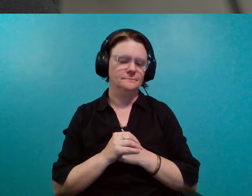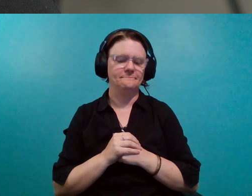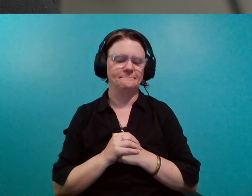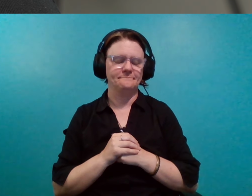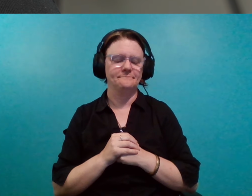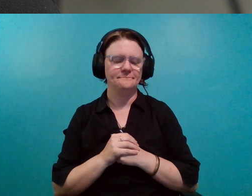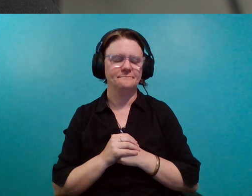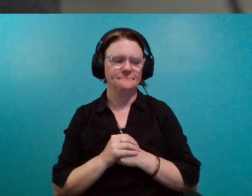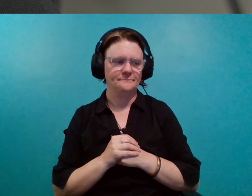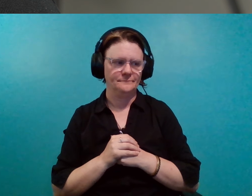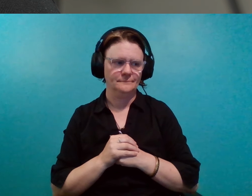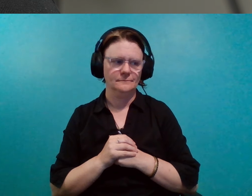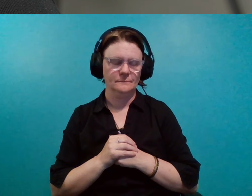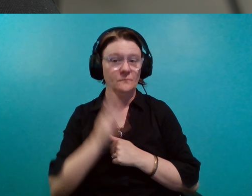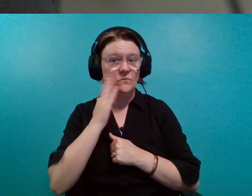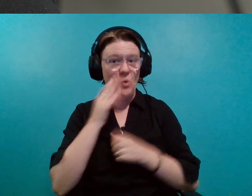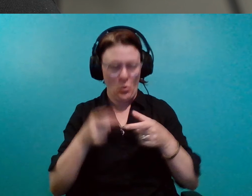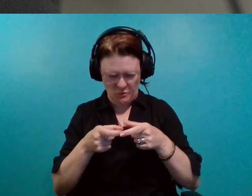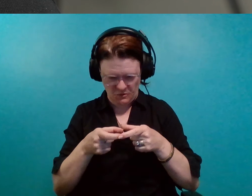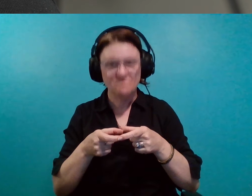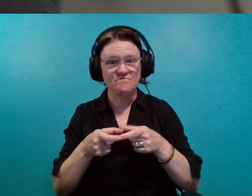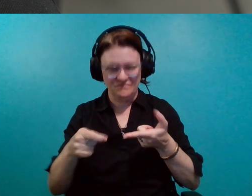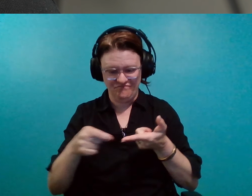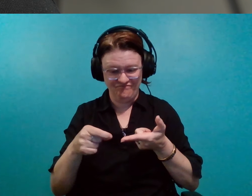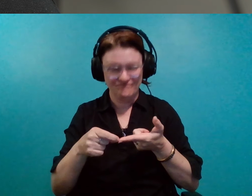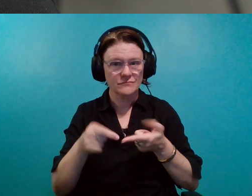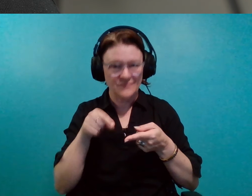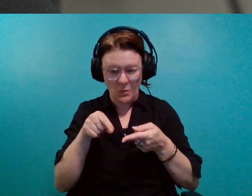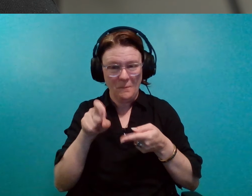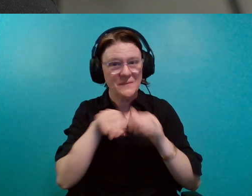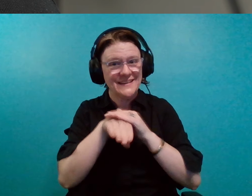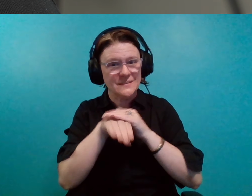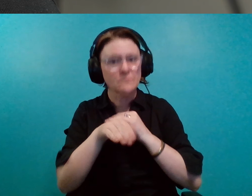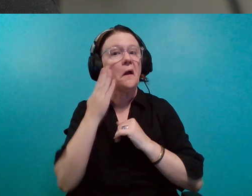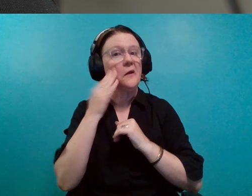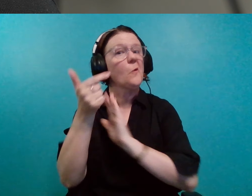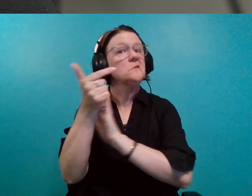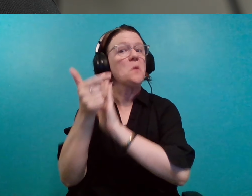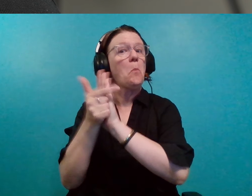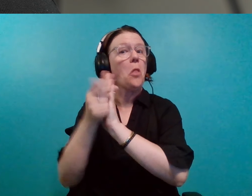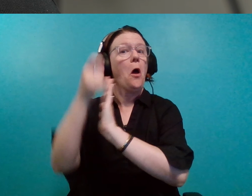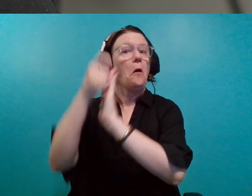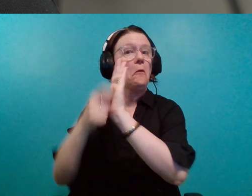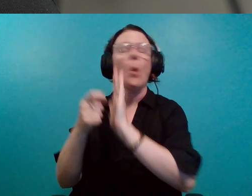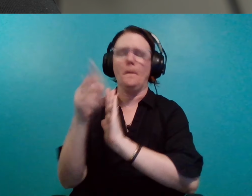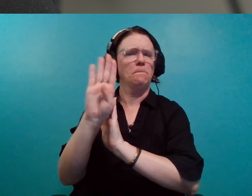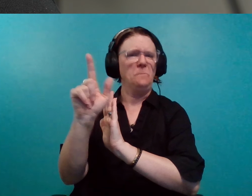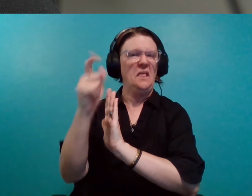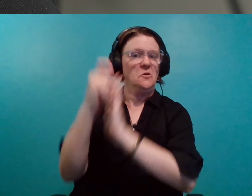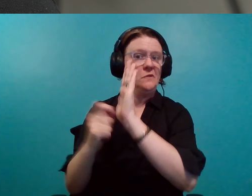so keeping in mind that medical devices also need to be accessible. There's some legislation right